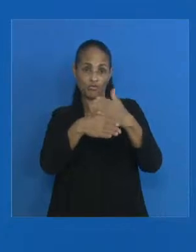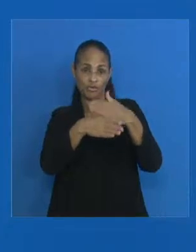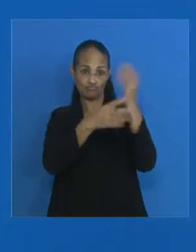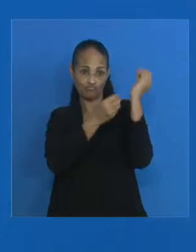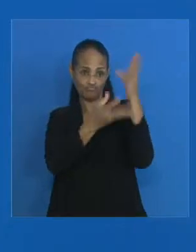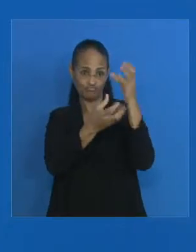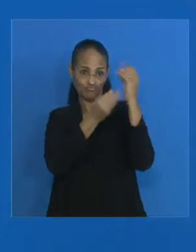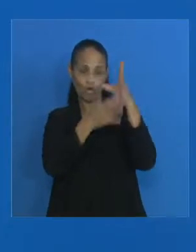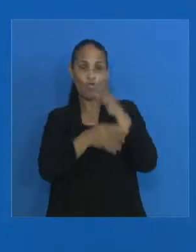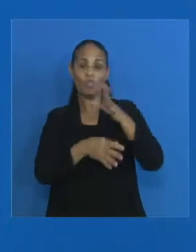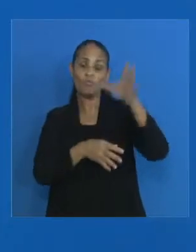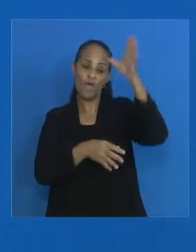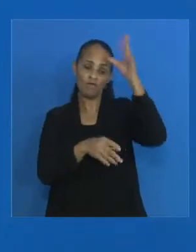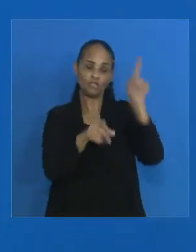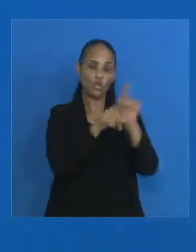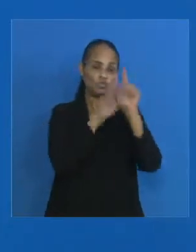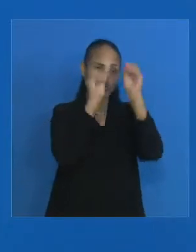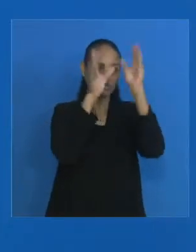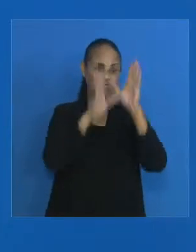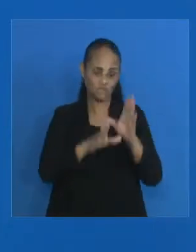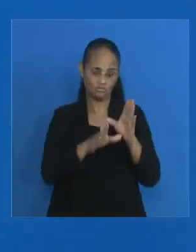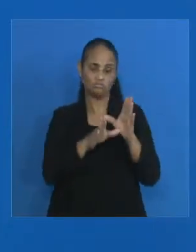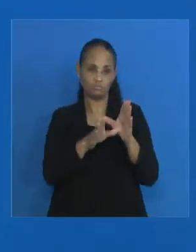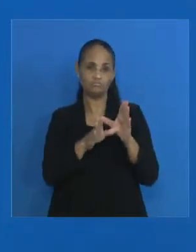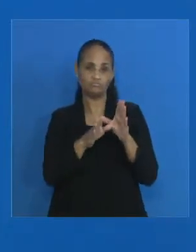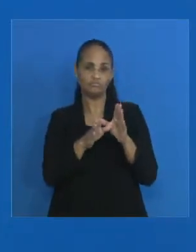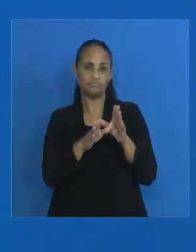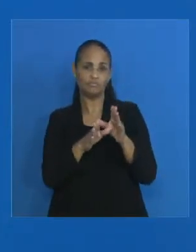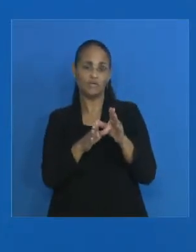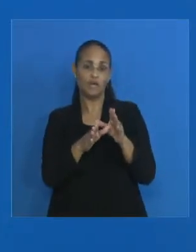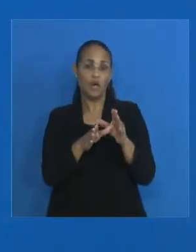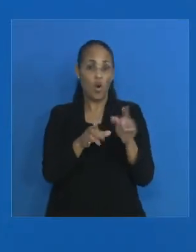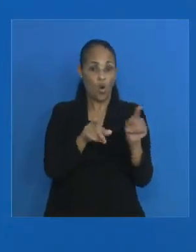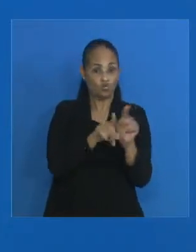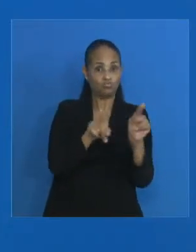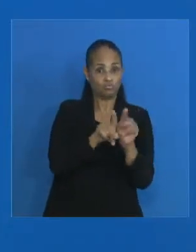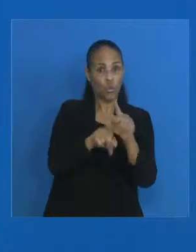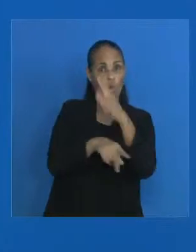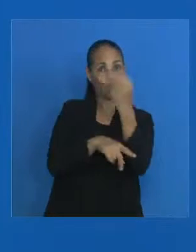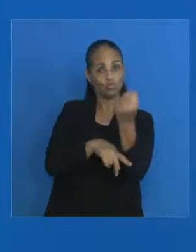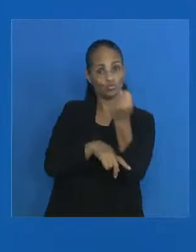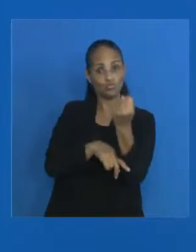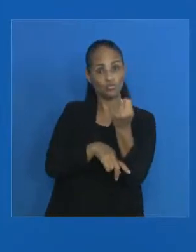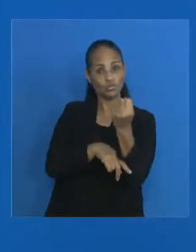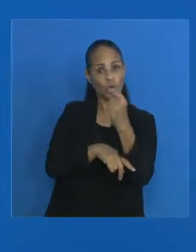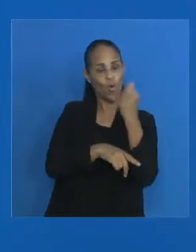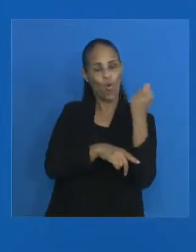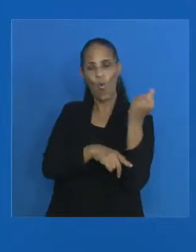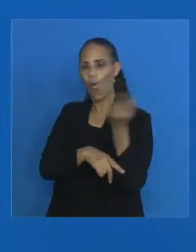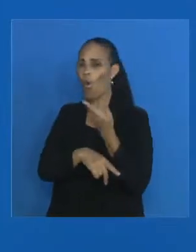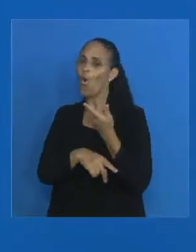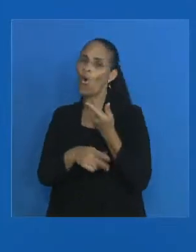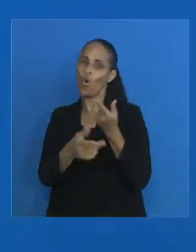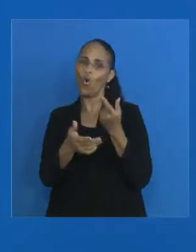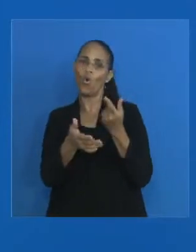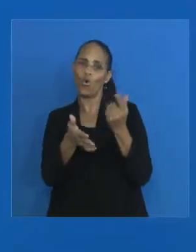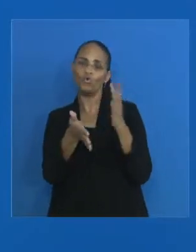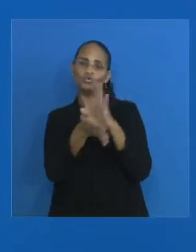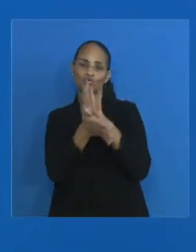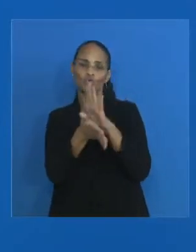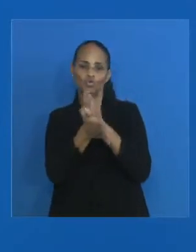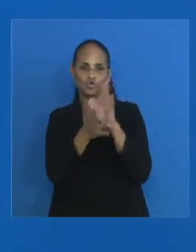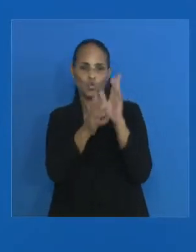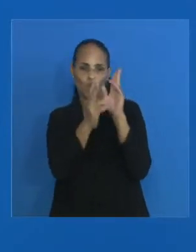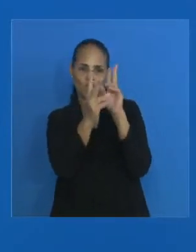and teachers regarding any updates. As a note, on Tuesday, all schools will be assessed for